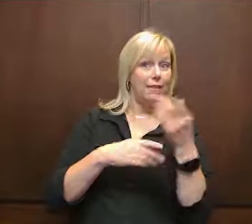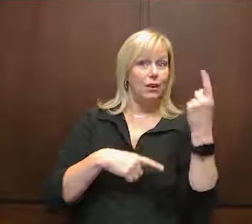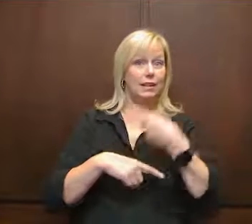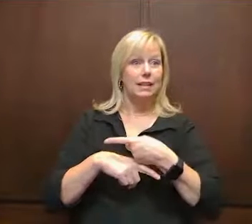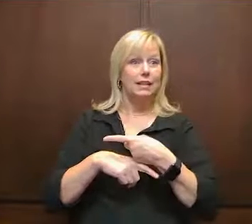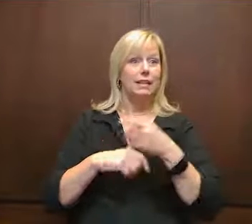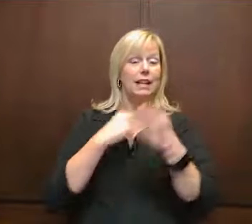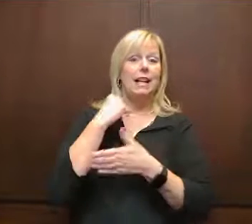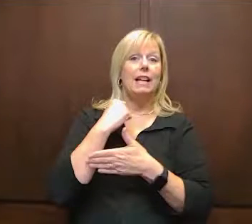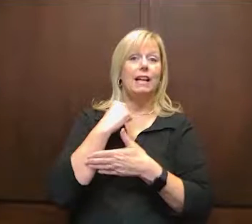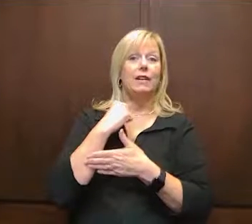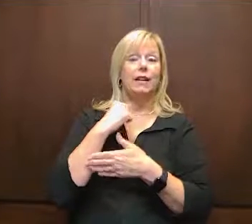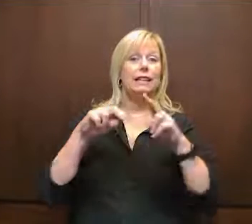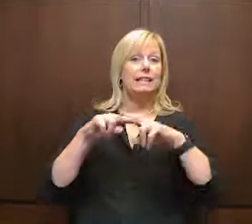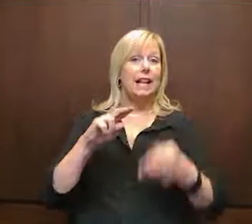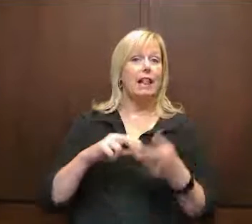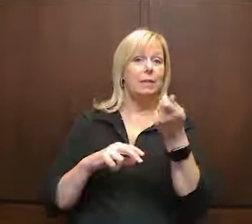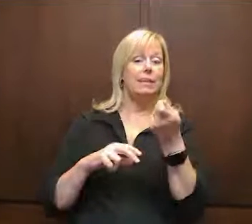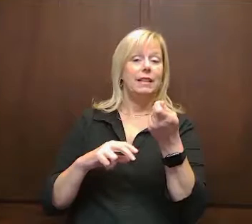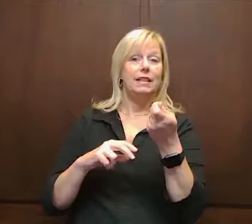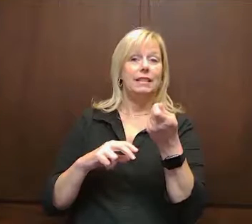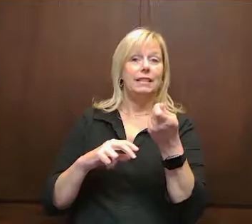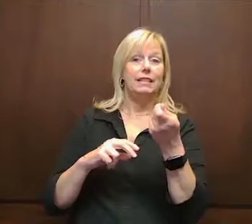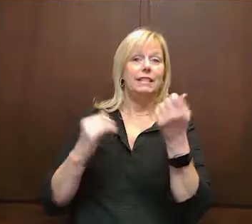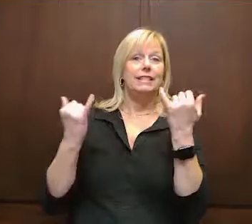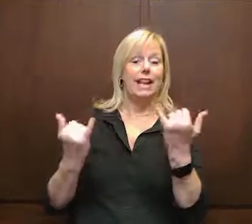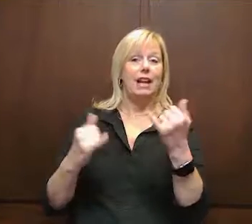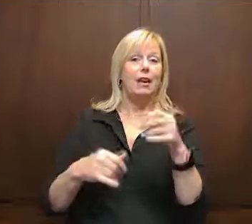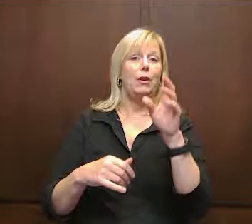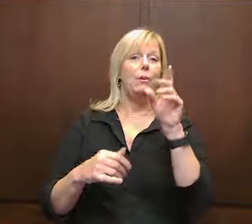for the county, and we're actually down a little bit today to